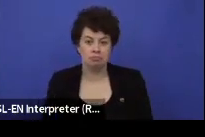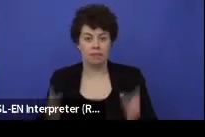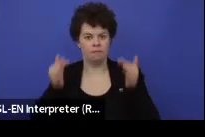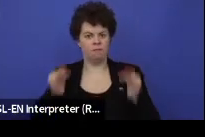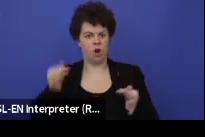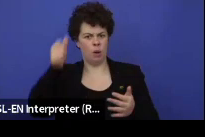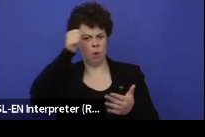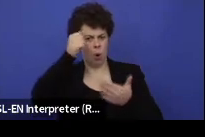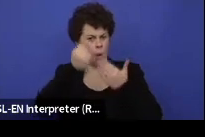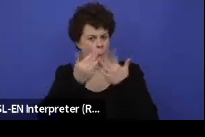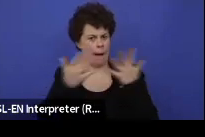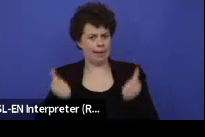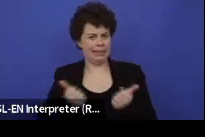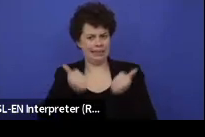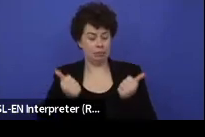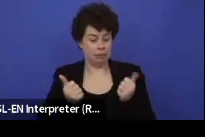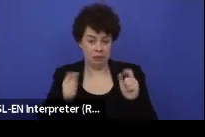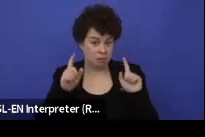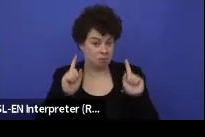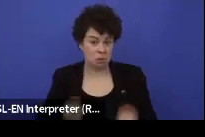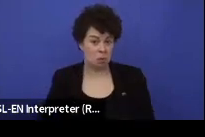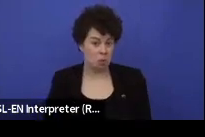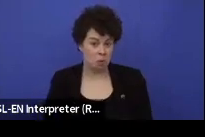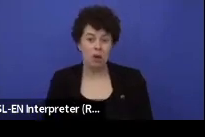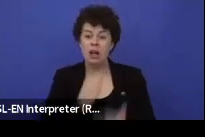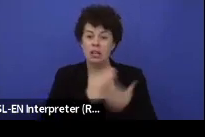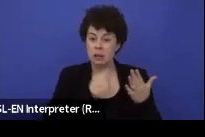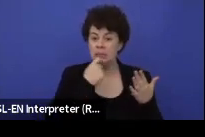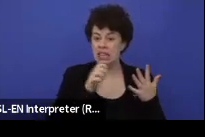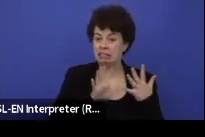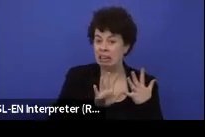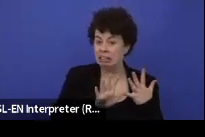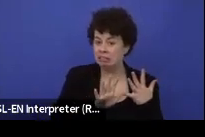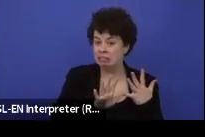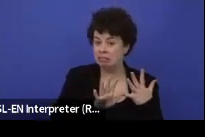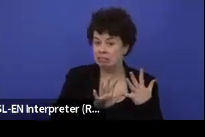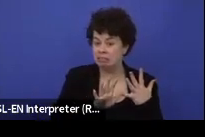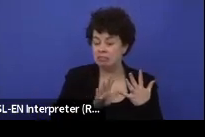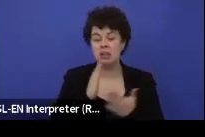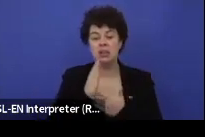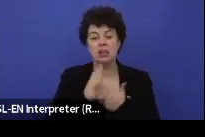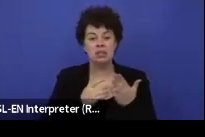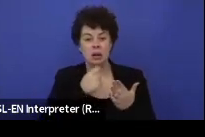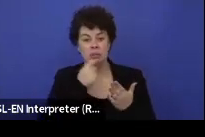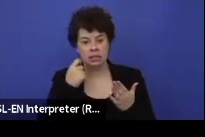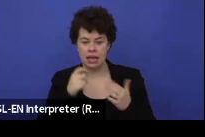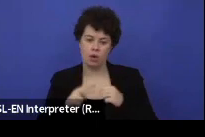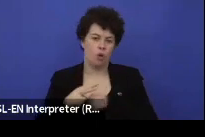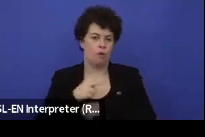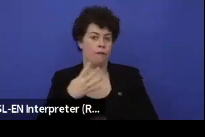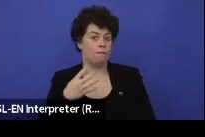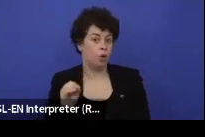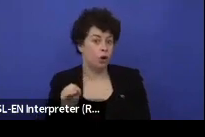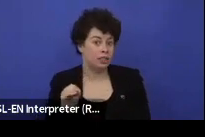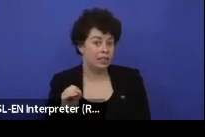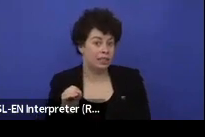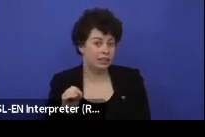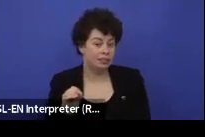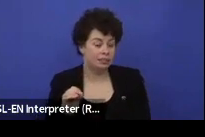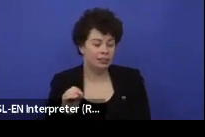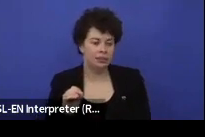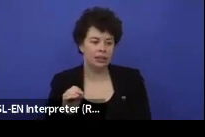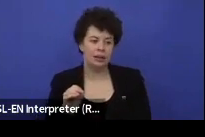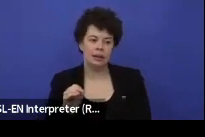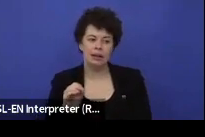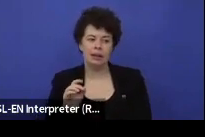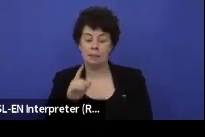of how many symptoms there are. Some sources list 10, some say that there are over 40. There are certainly, I